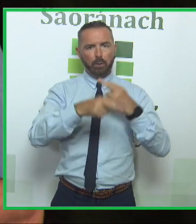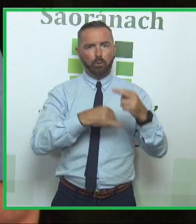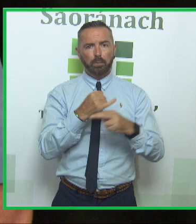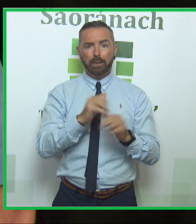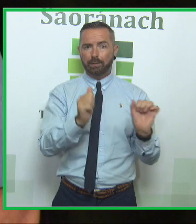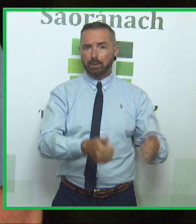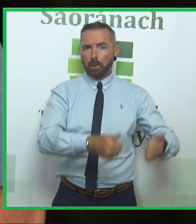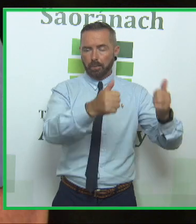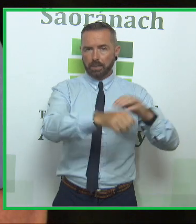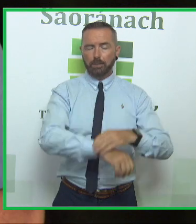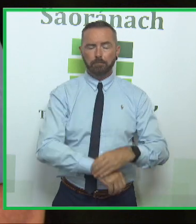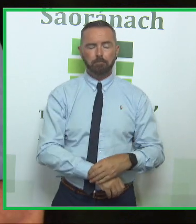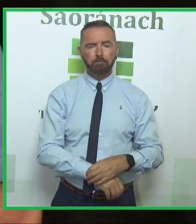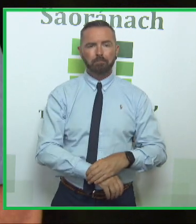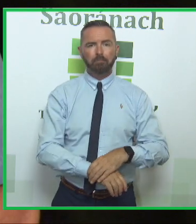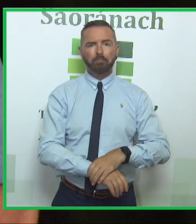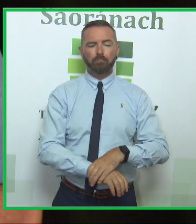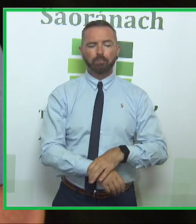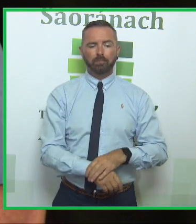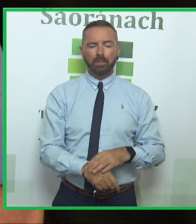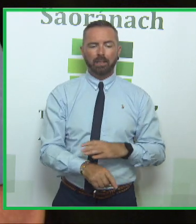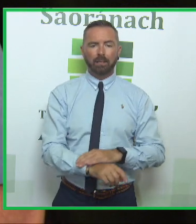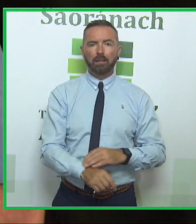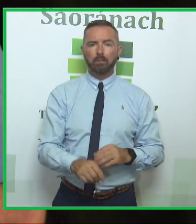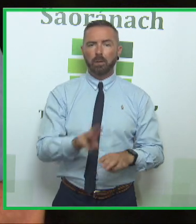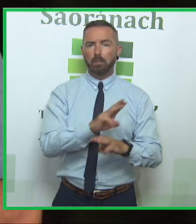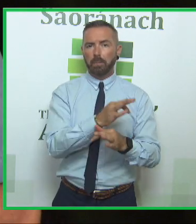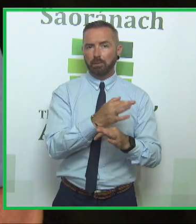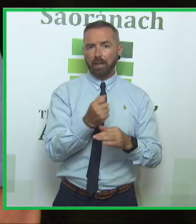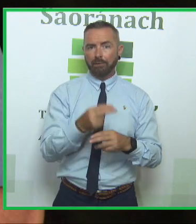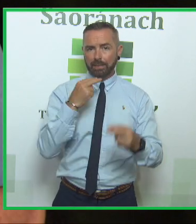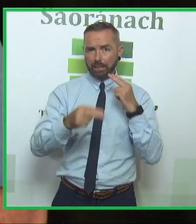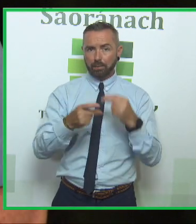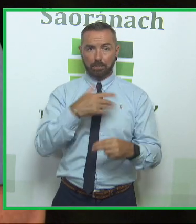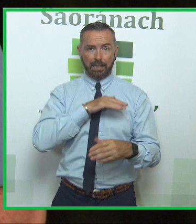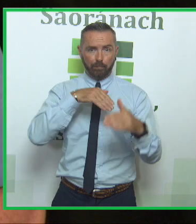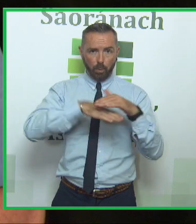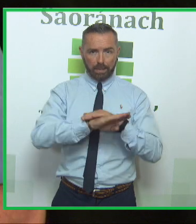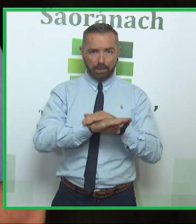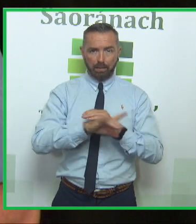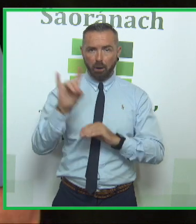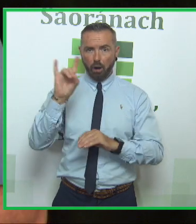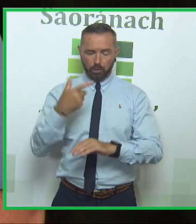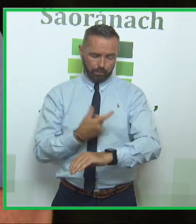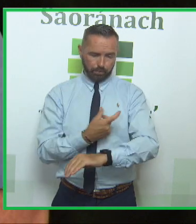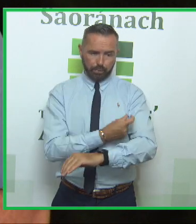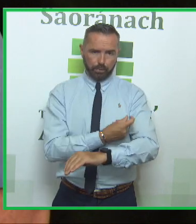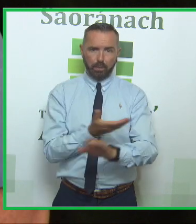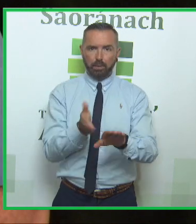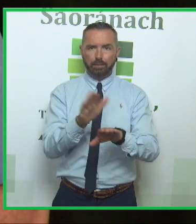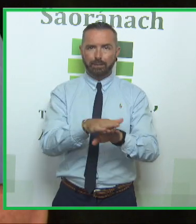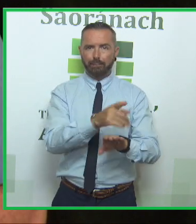small flat, and his parents and the rest of the family were having dinner. He went in, he injected some heroin, and he died in the